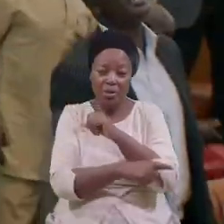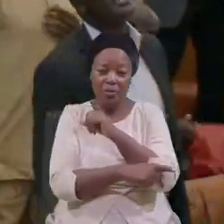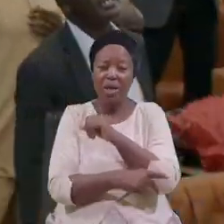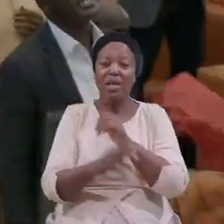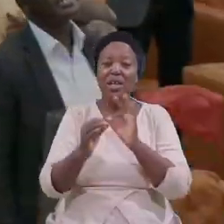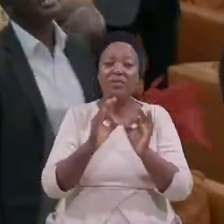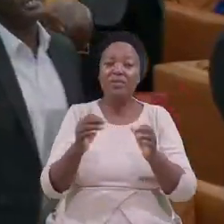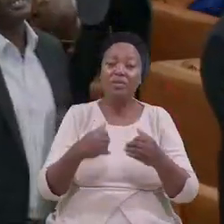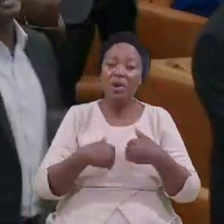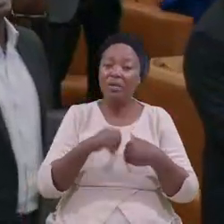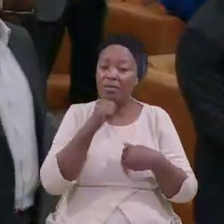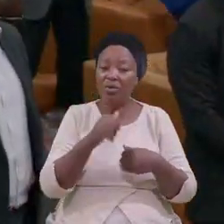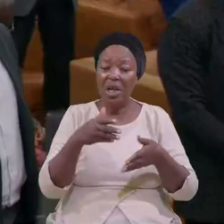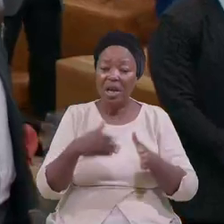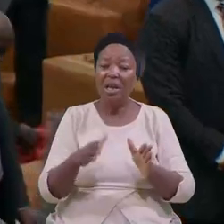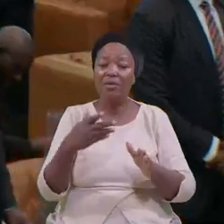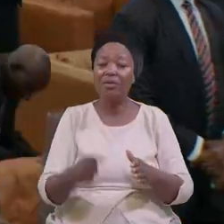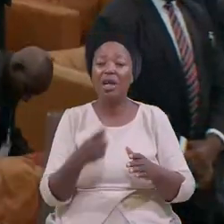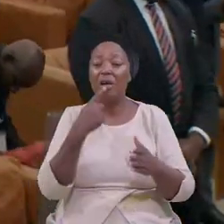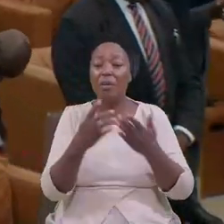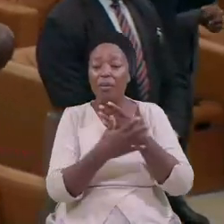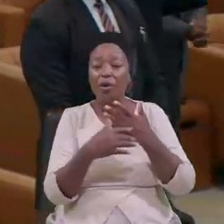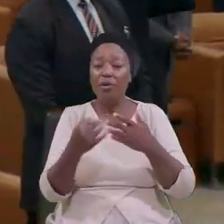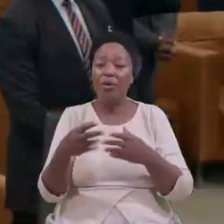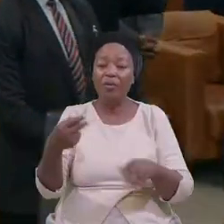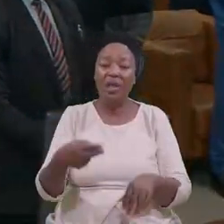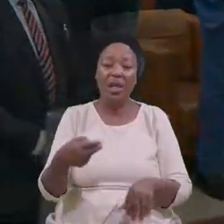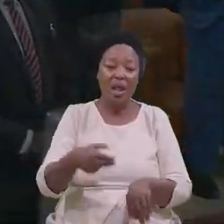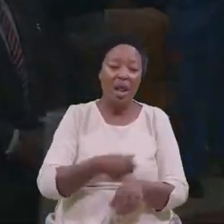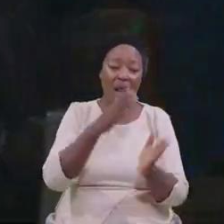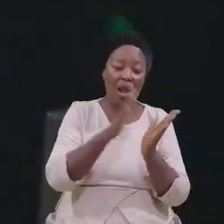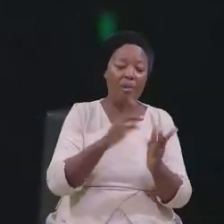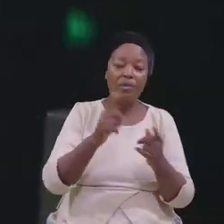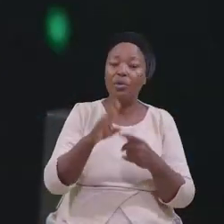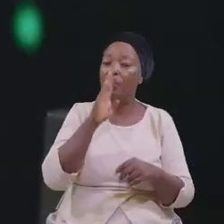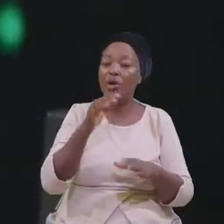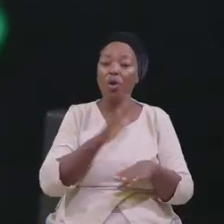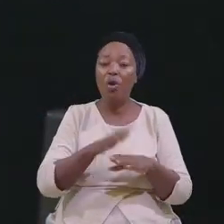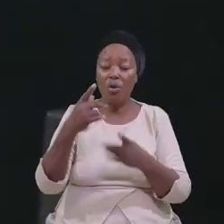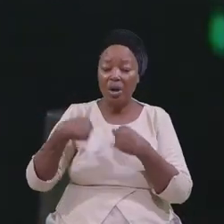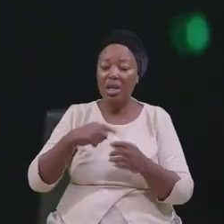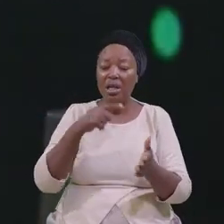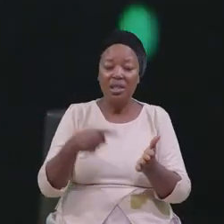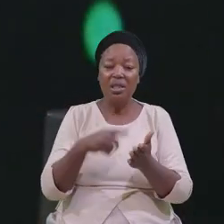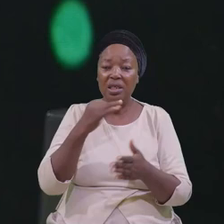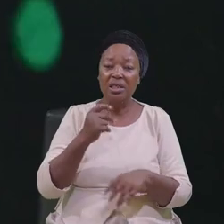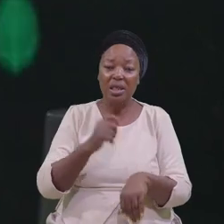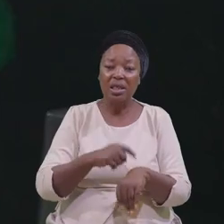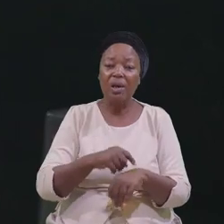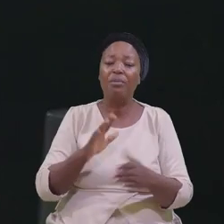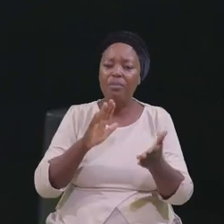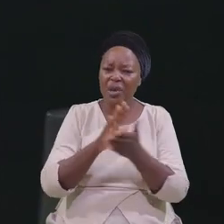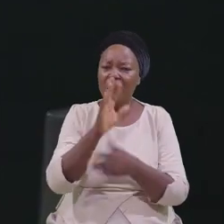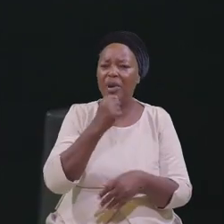If you have not applied the blood of the Lamb on your heart, this is the time. believe, and the Lord will